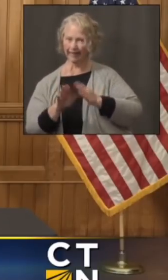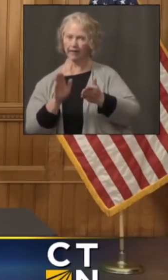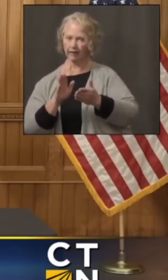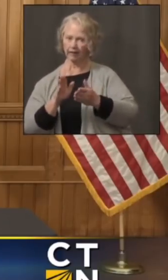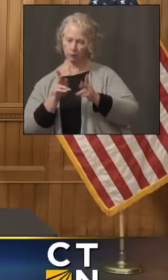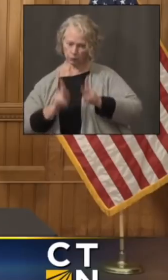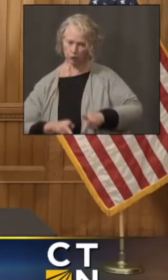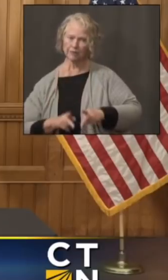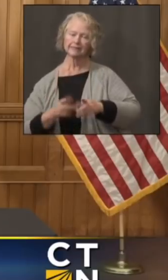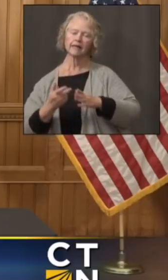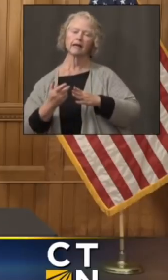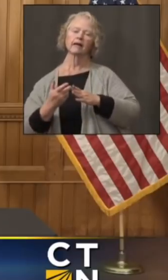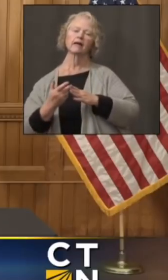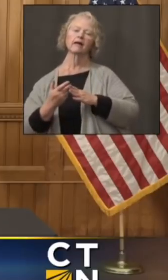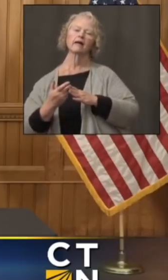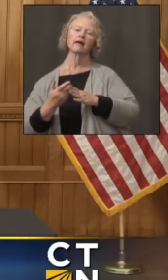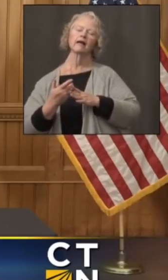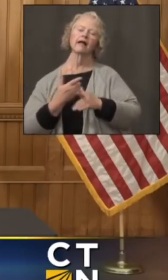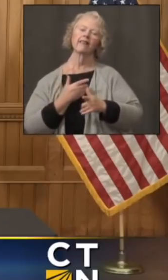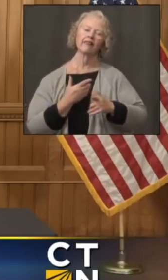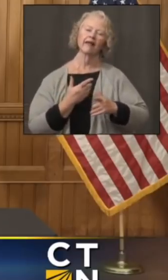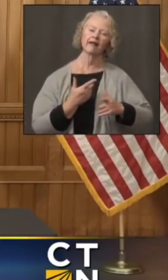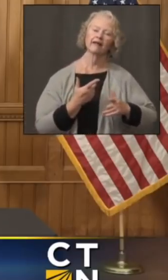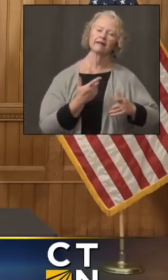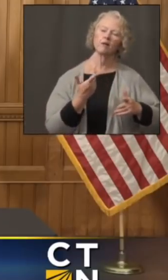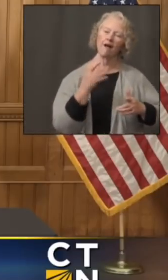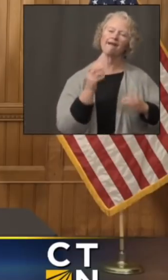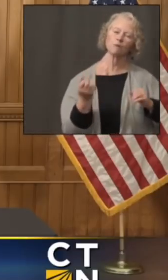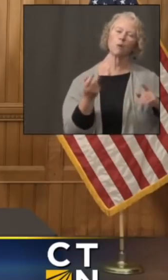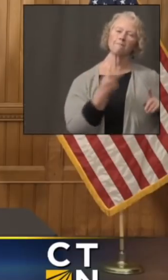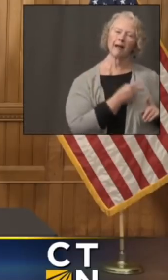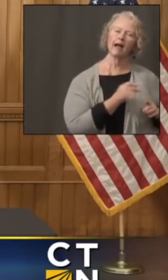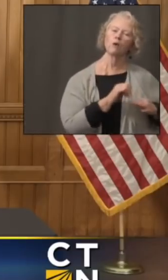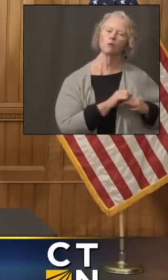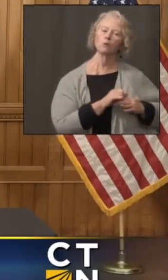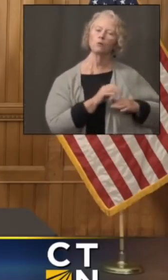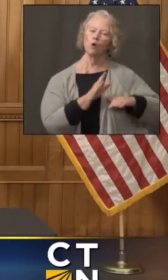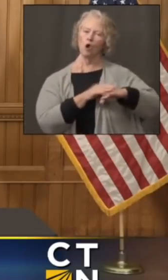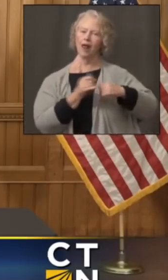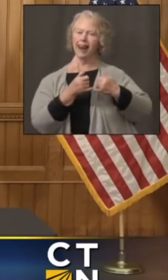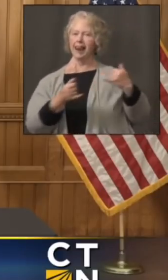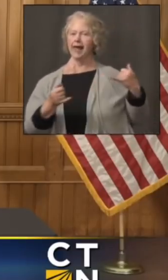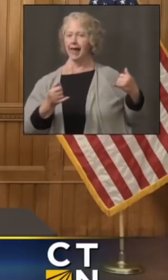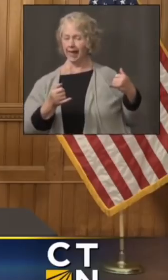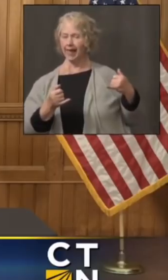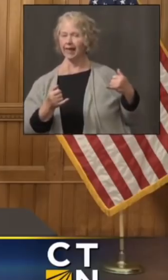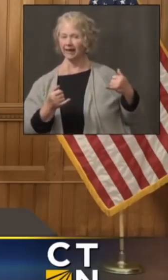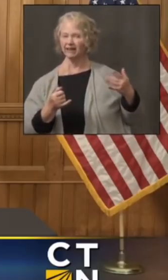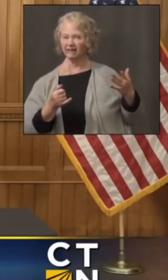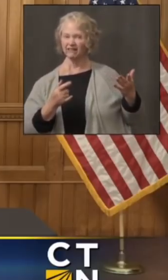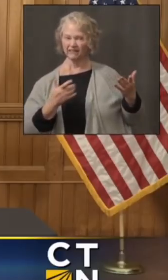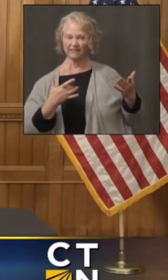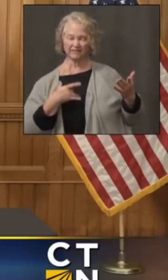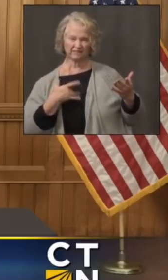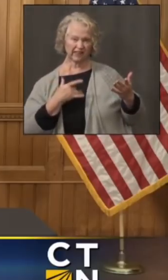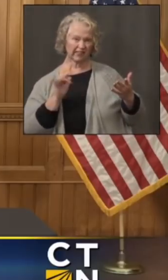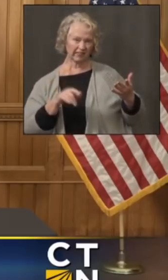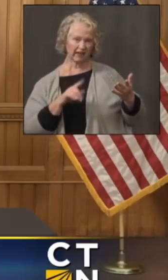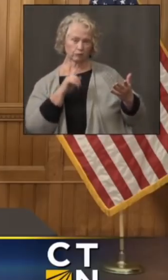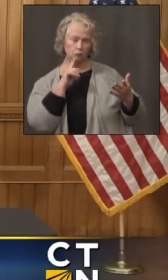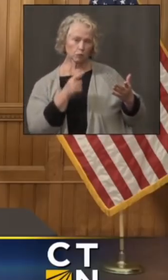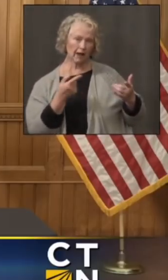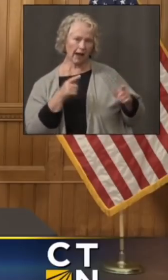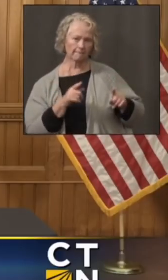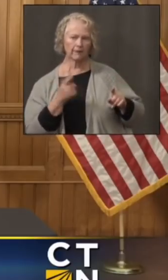makes sense to you, that it's almost inevitable that at some point we're going to, send students home, and we're just trying to get